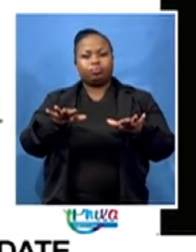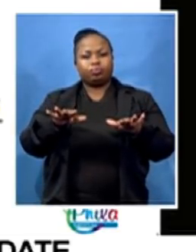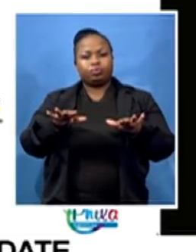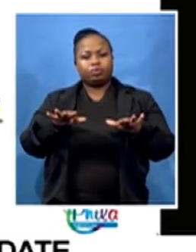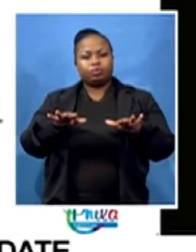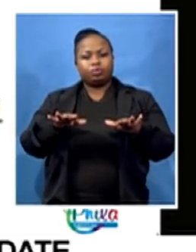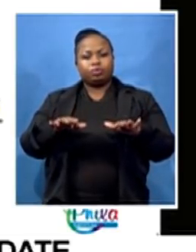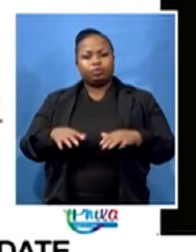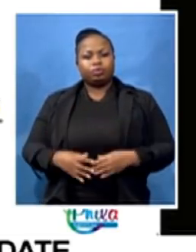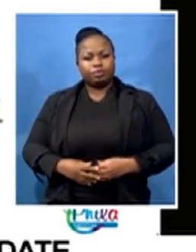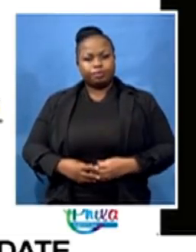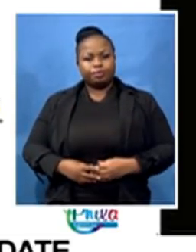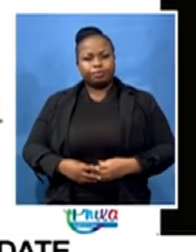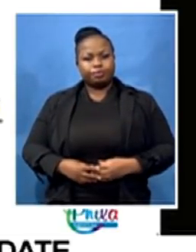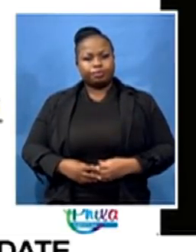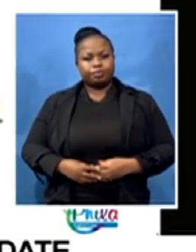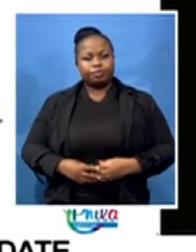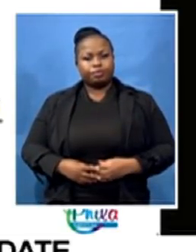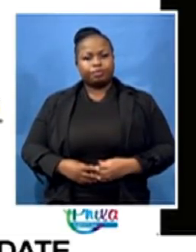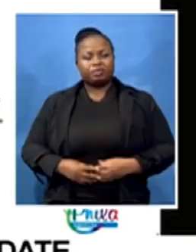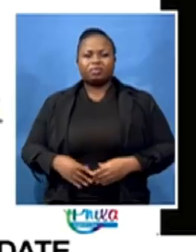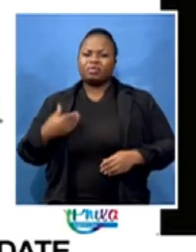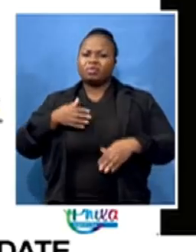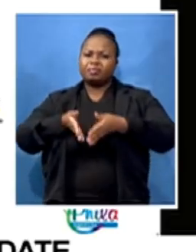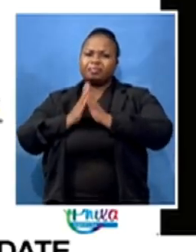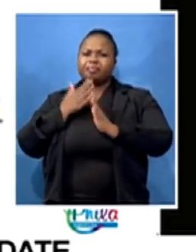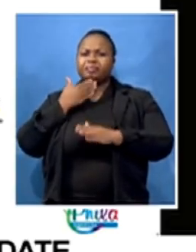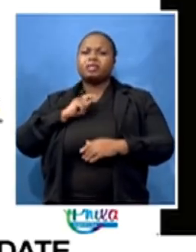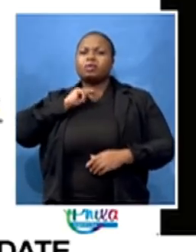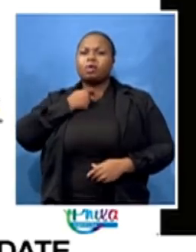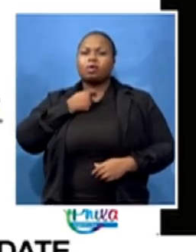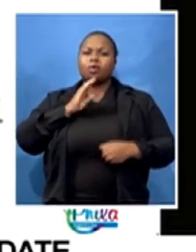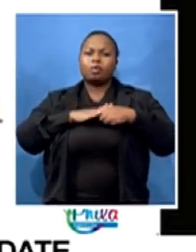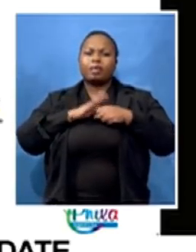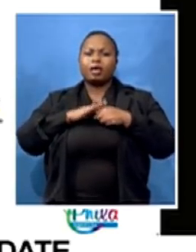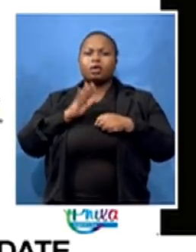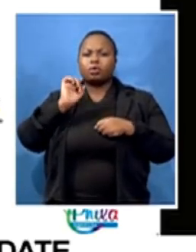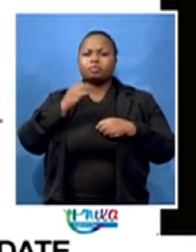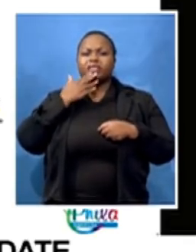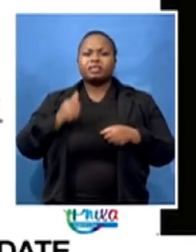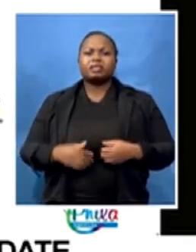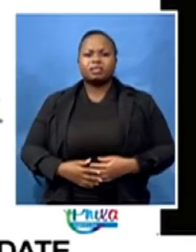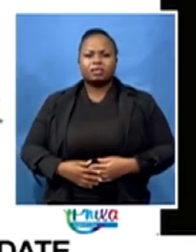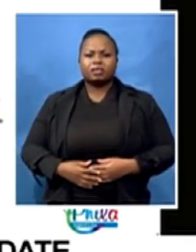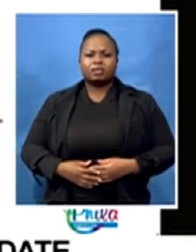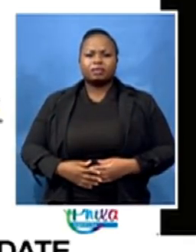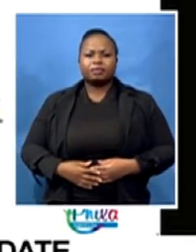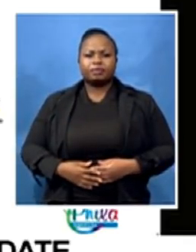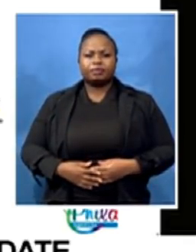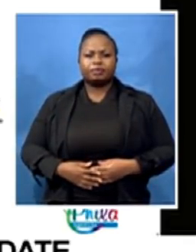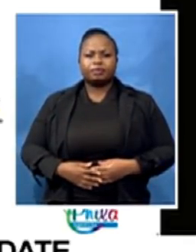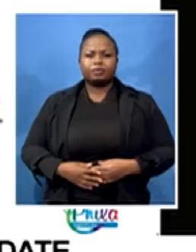Can we request members to please mute your microphones so that we can hear the minister. There is a lot of background noise.